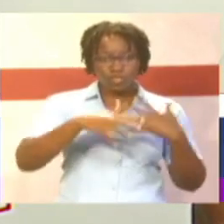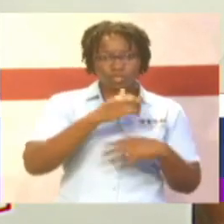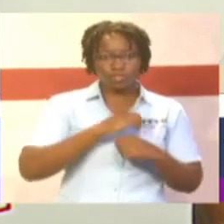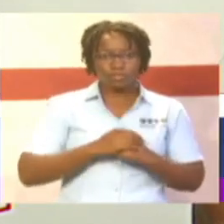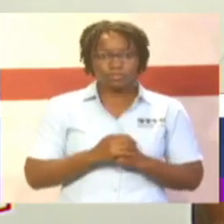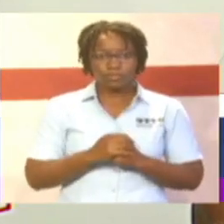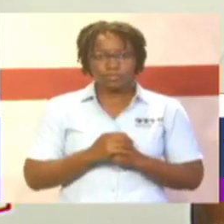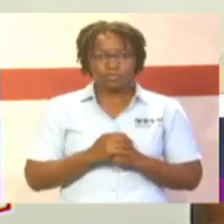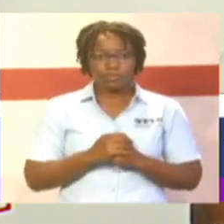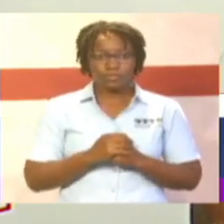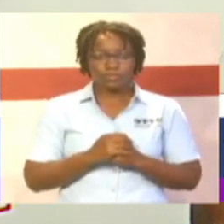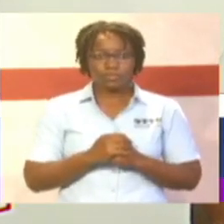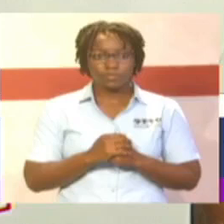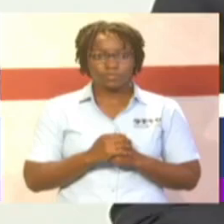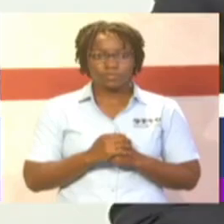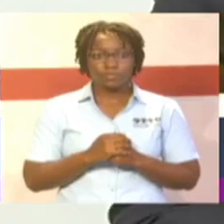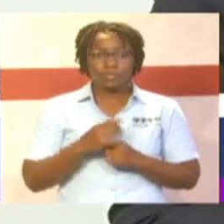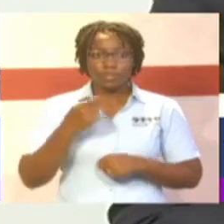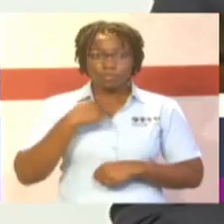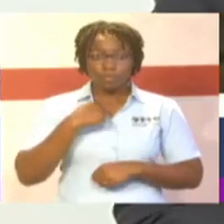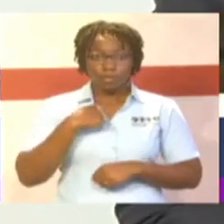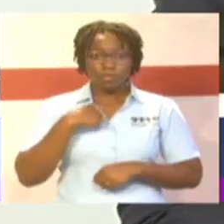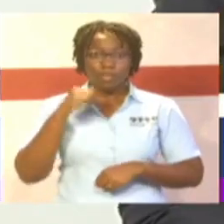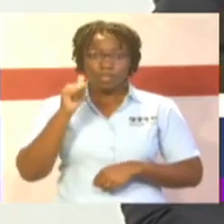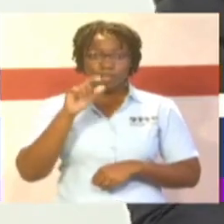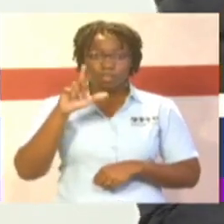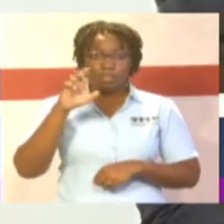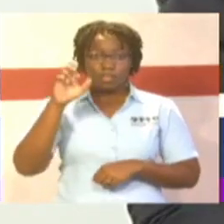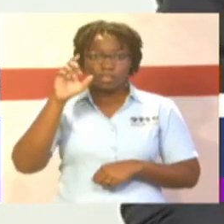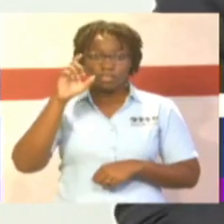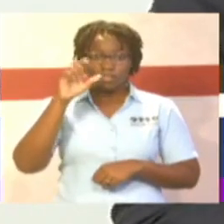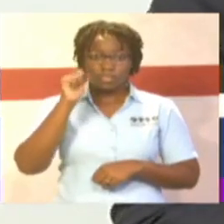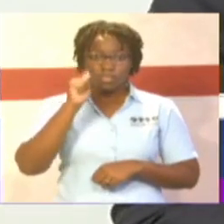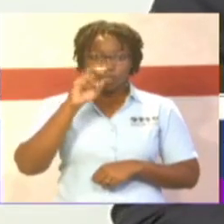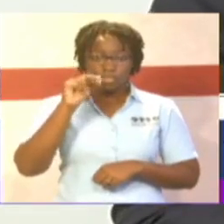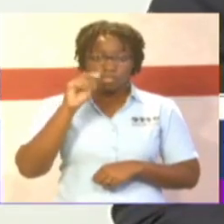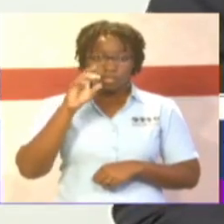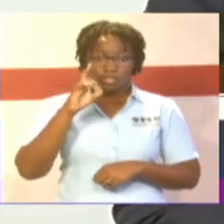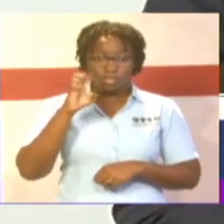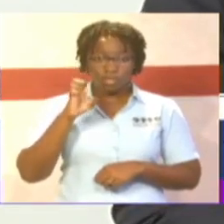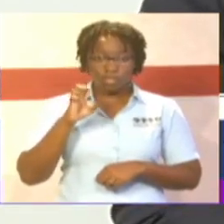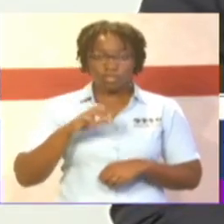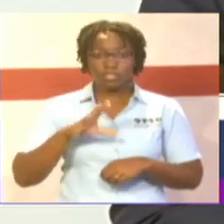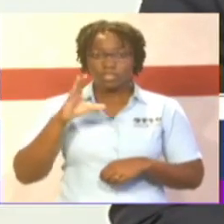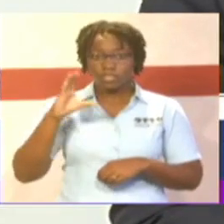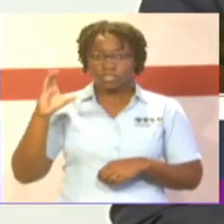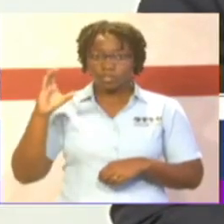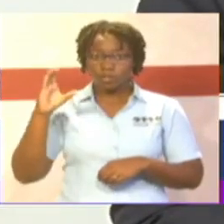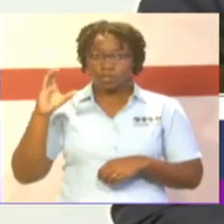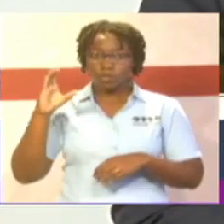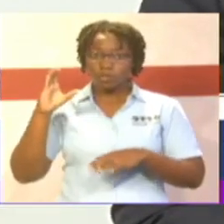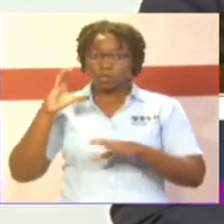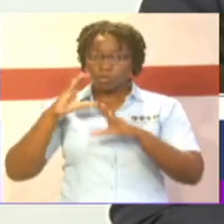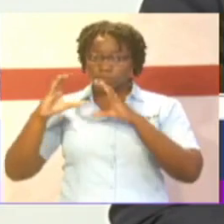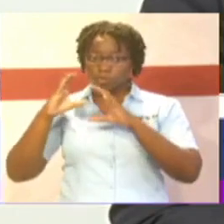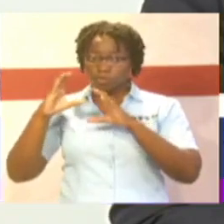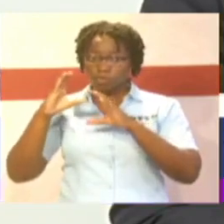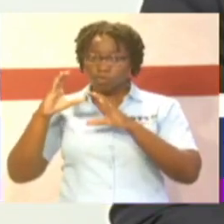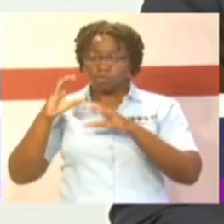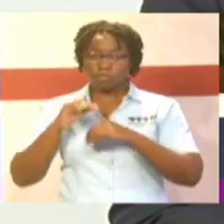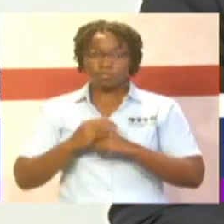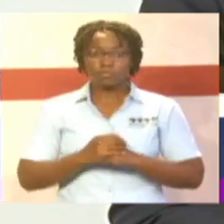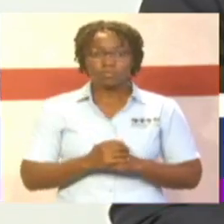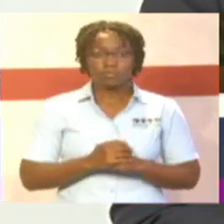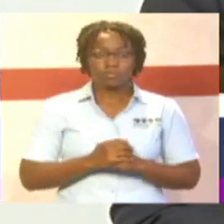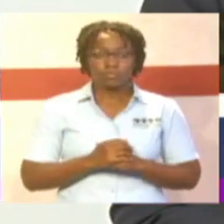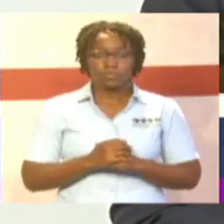at the Couva Hospital. I am Al Alexander, Senior Corporate Communications Officer at the Ministry of Health and your moderator for